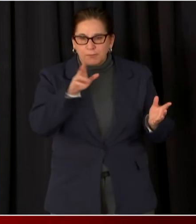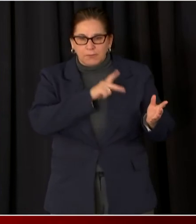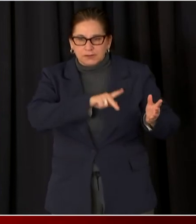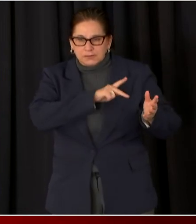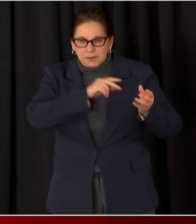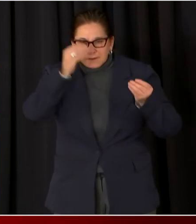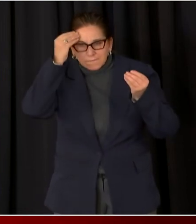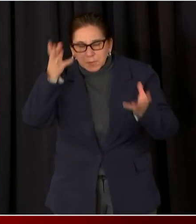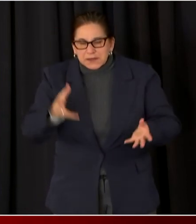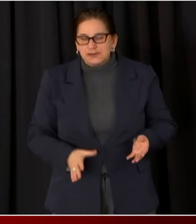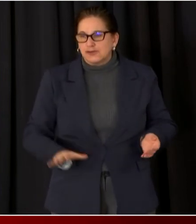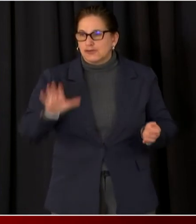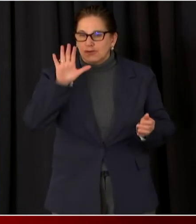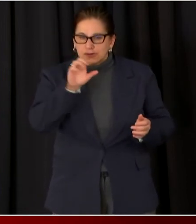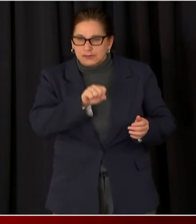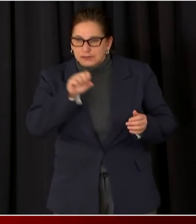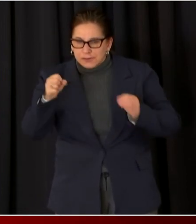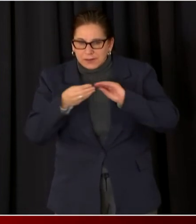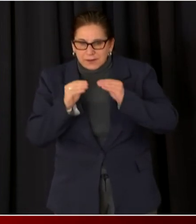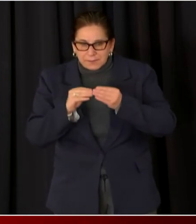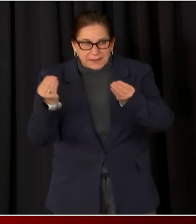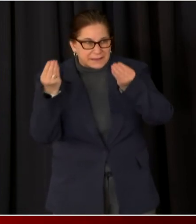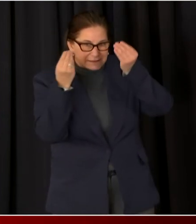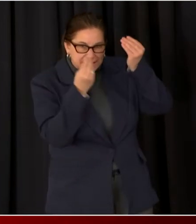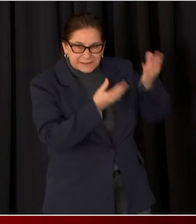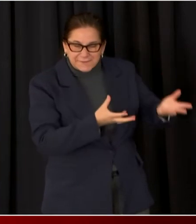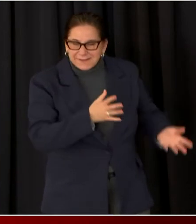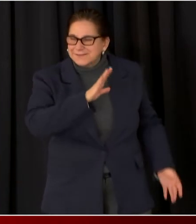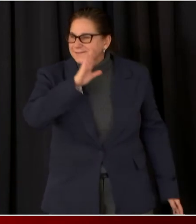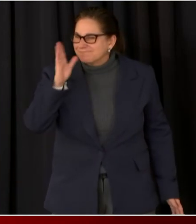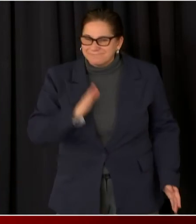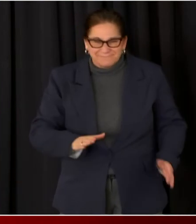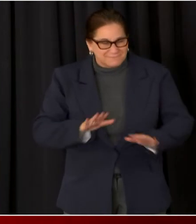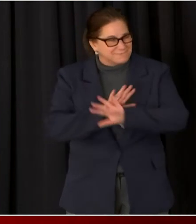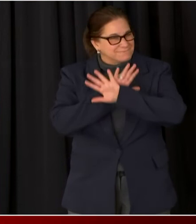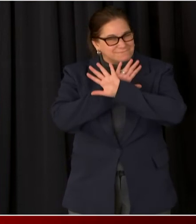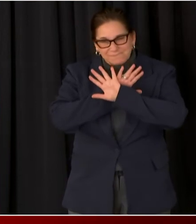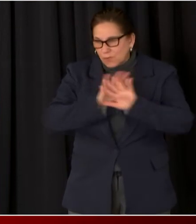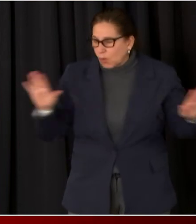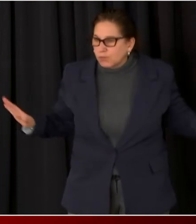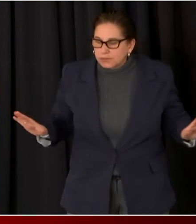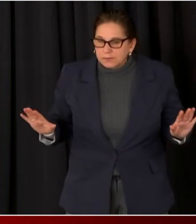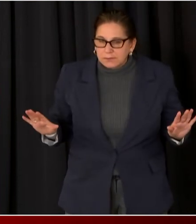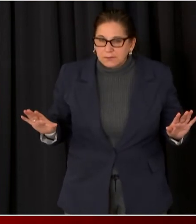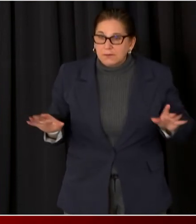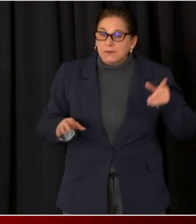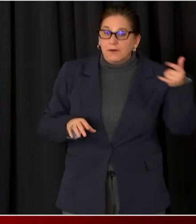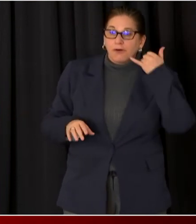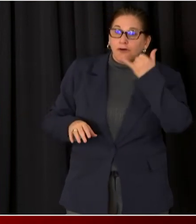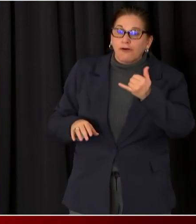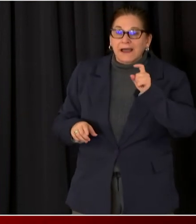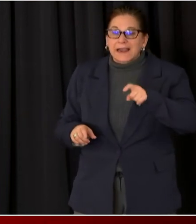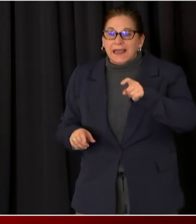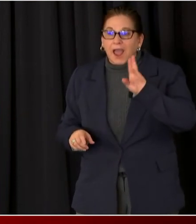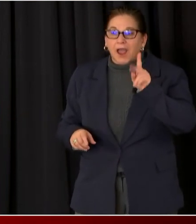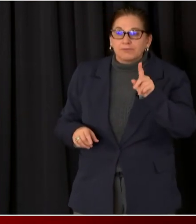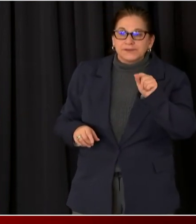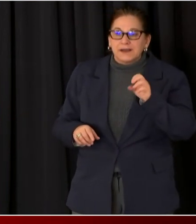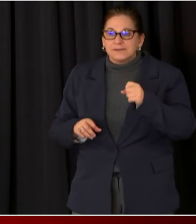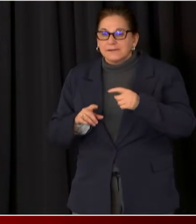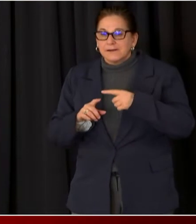anyone who you do not know or you don't know why that communication is coming to you. And to report a scam, please go